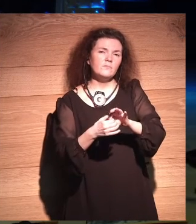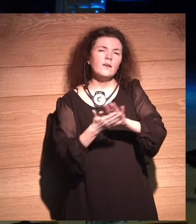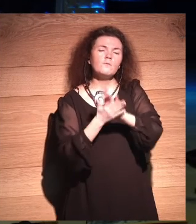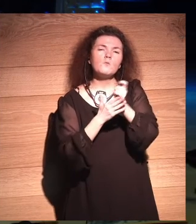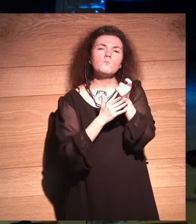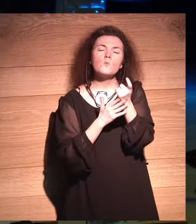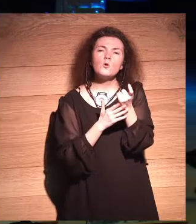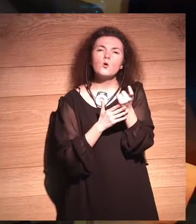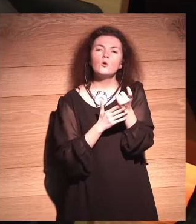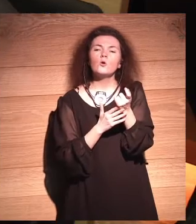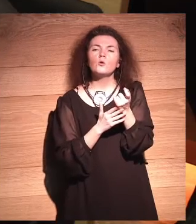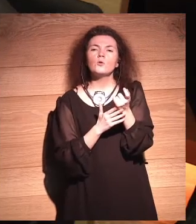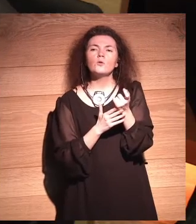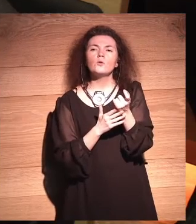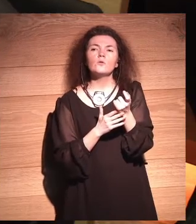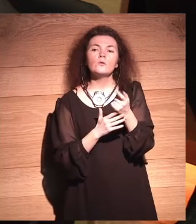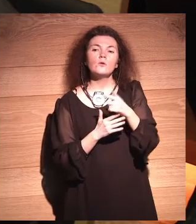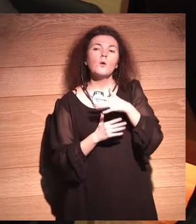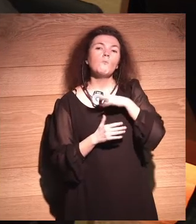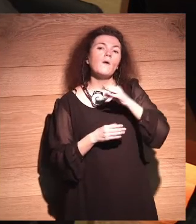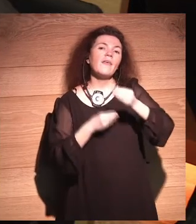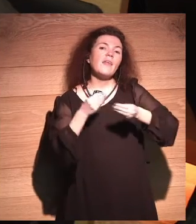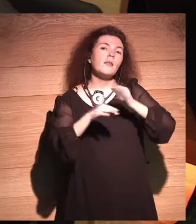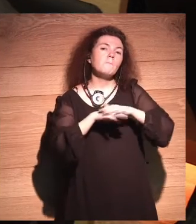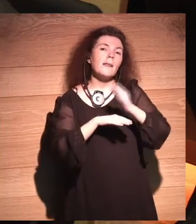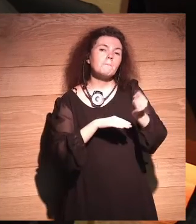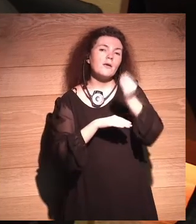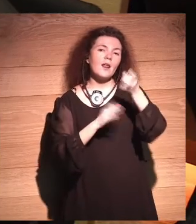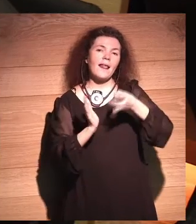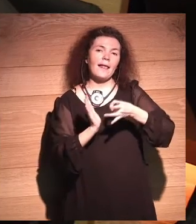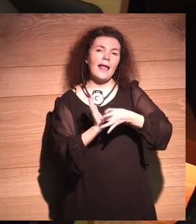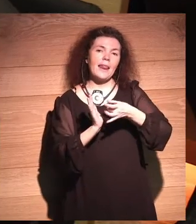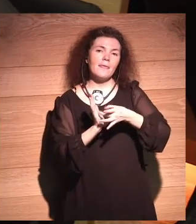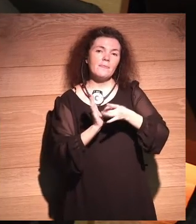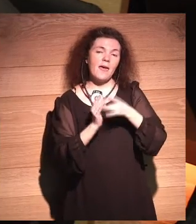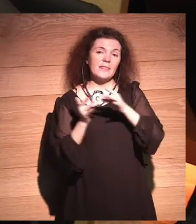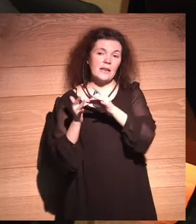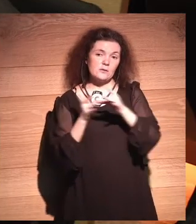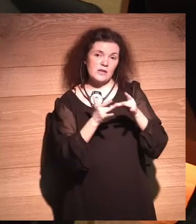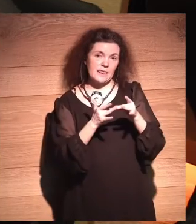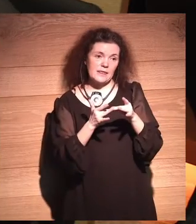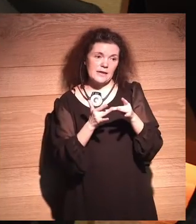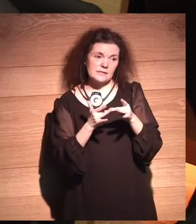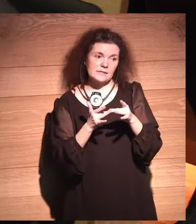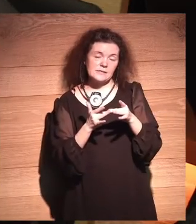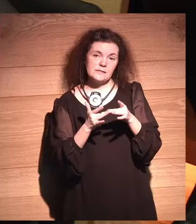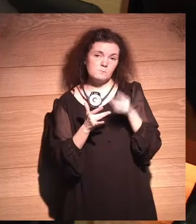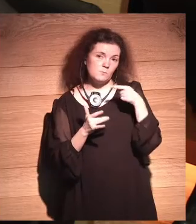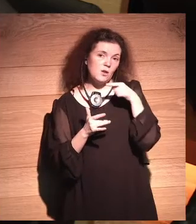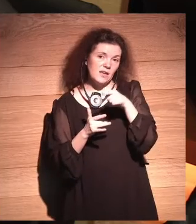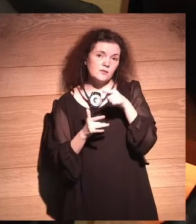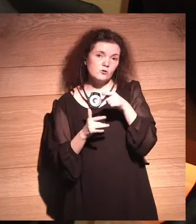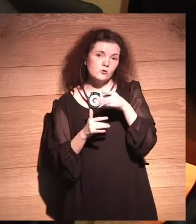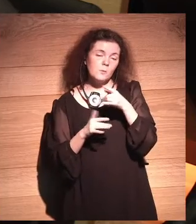like, and it's related to what you were saying, I would like you to say what we can do for improving the quality of